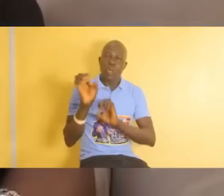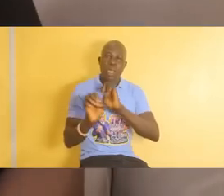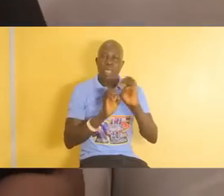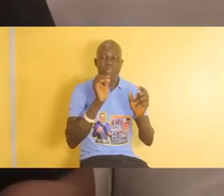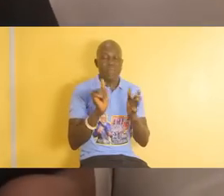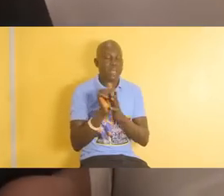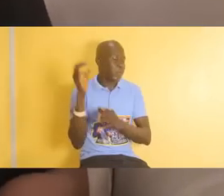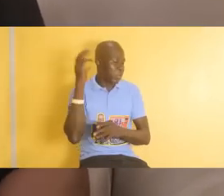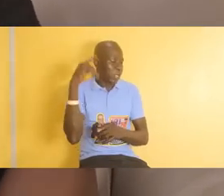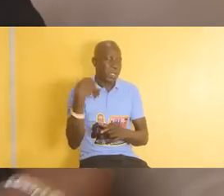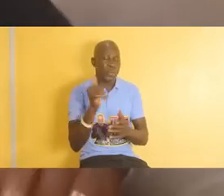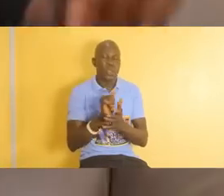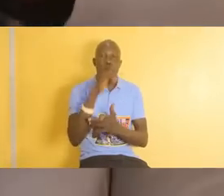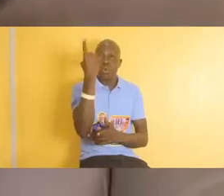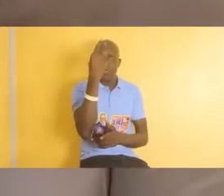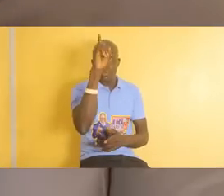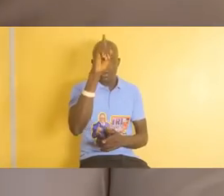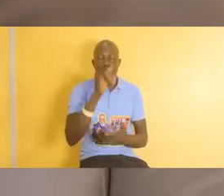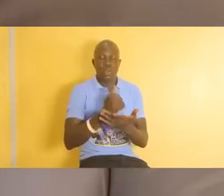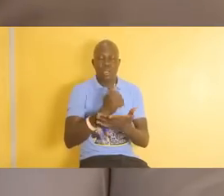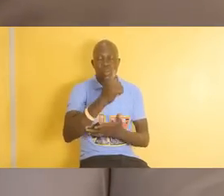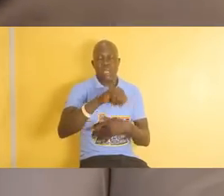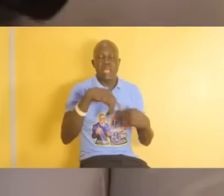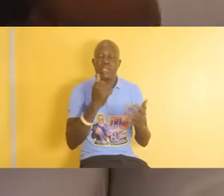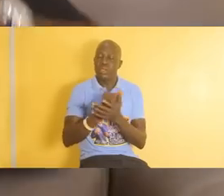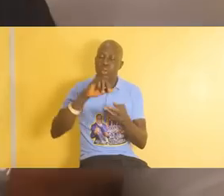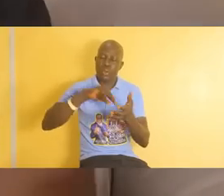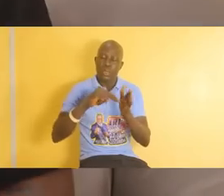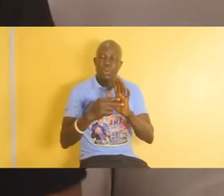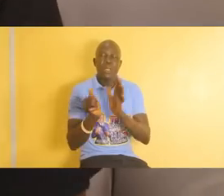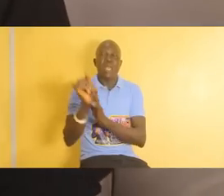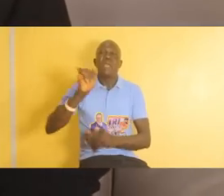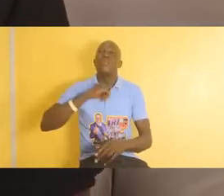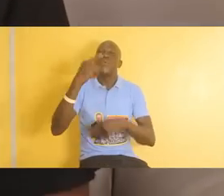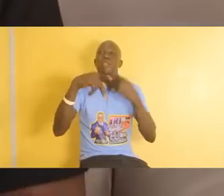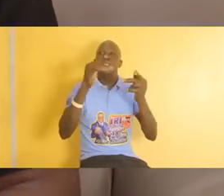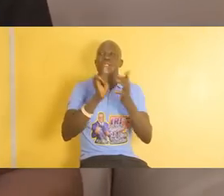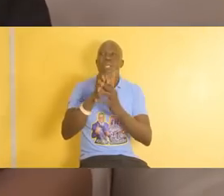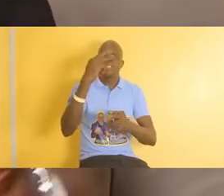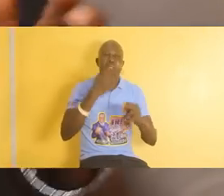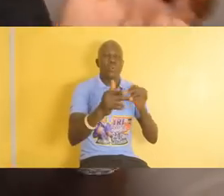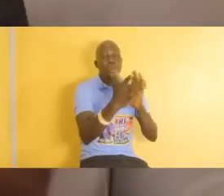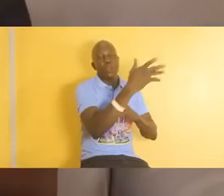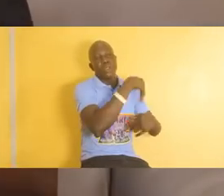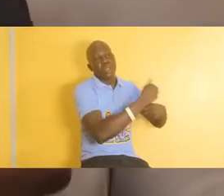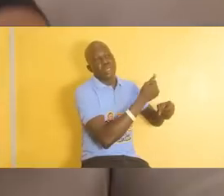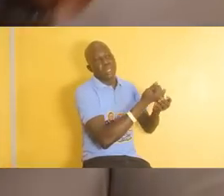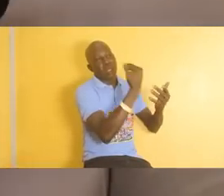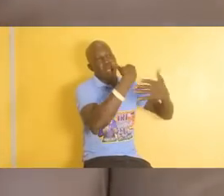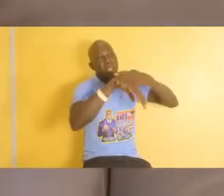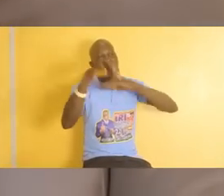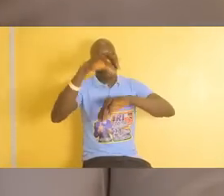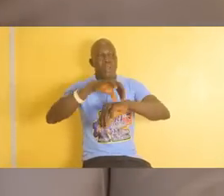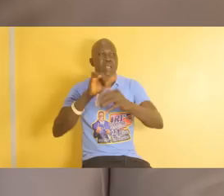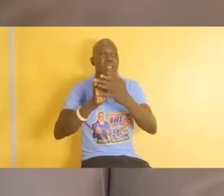gbọ́ àmì kan oṣù tó ní túmọ̀ mo wí lórúkọ olúwa tí ó dá ayé àti ọ̀run ní